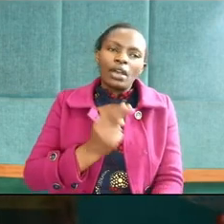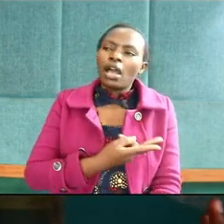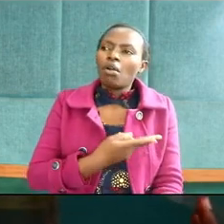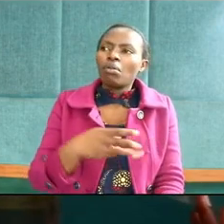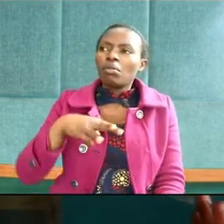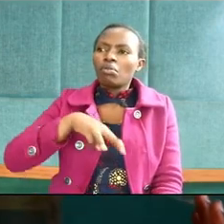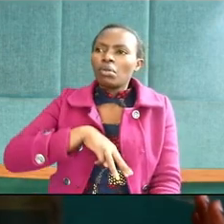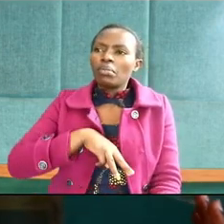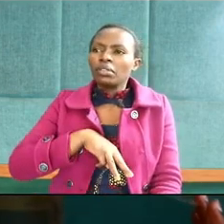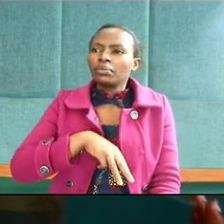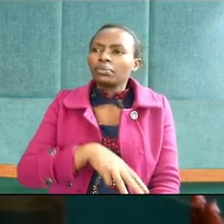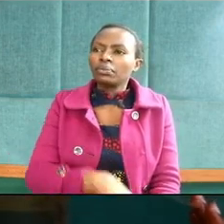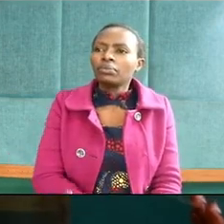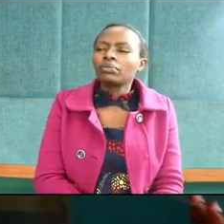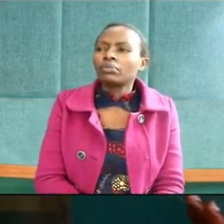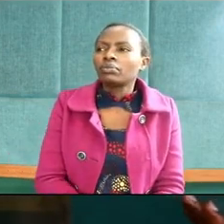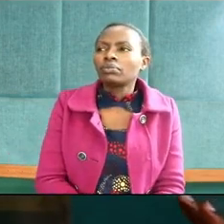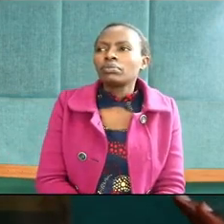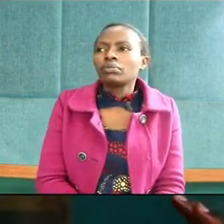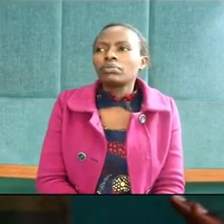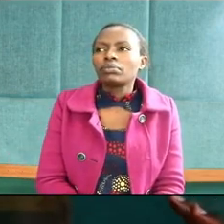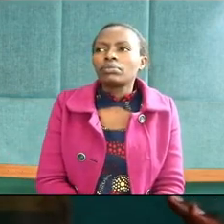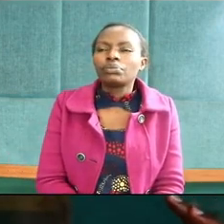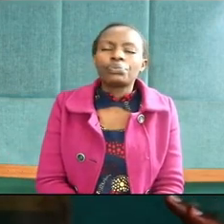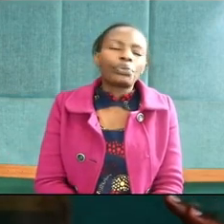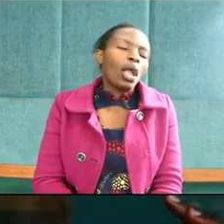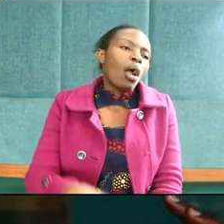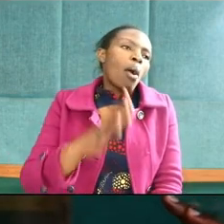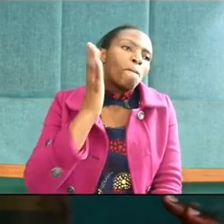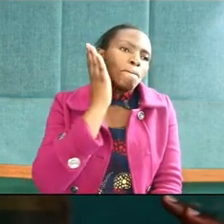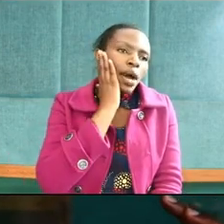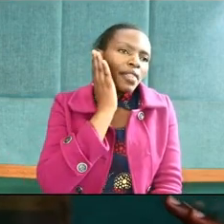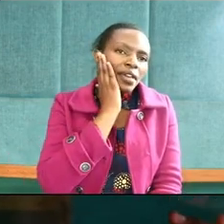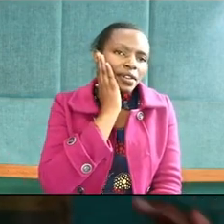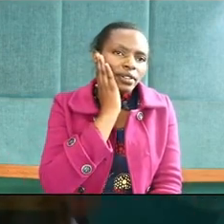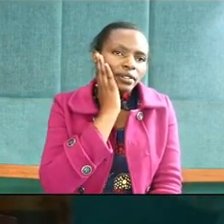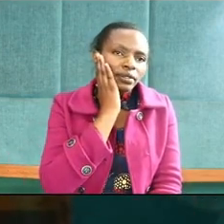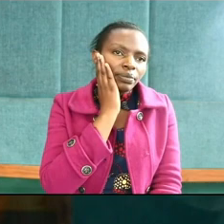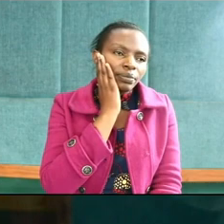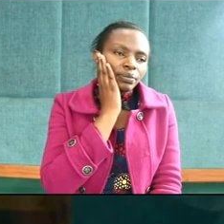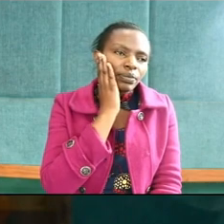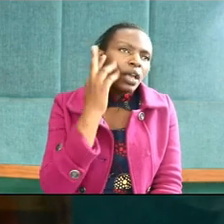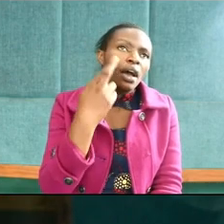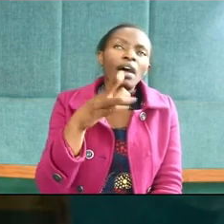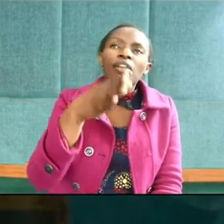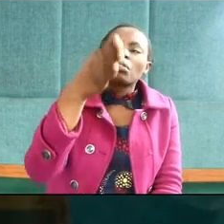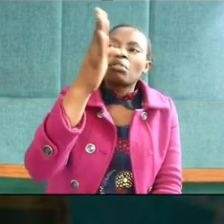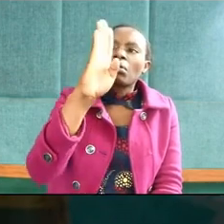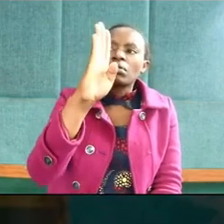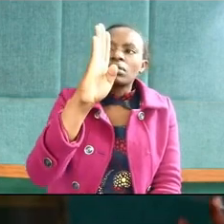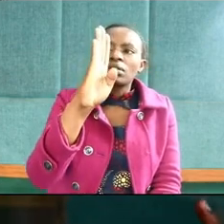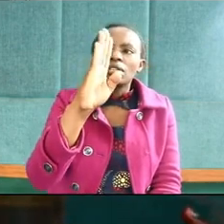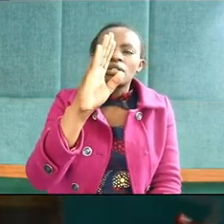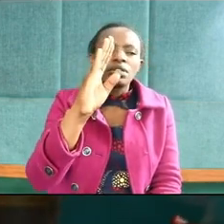Listen to this. The mothers are God's agents